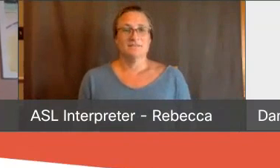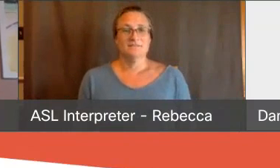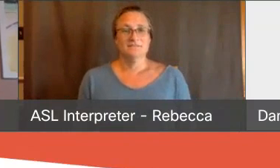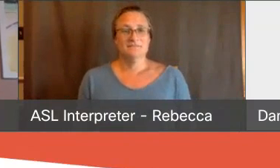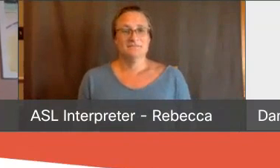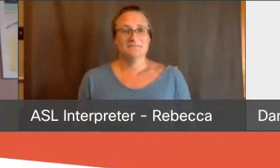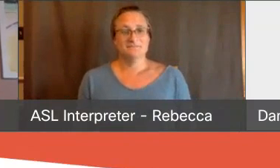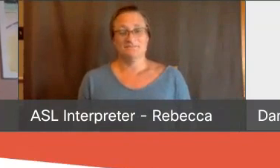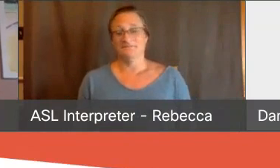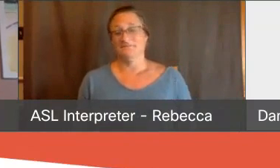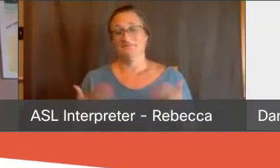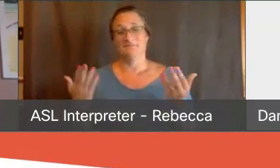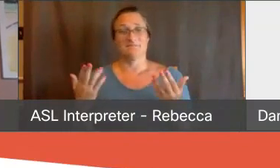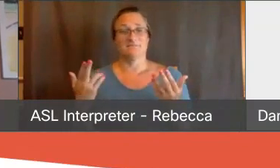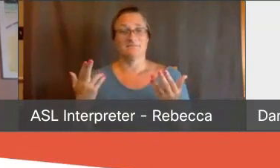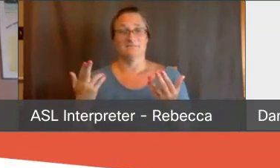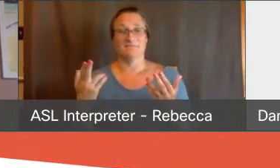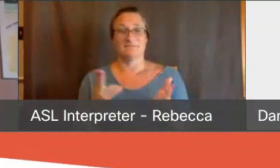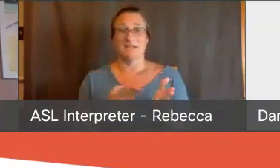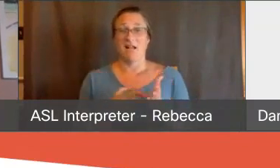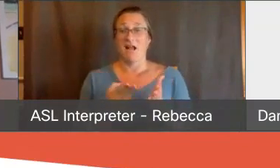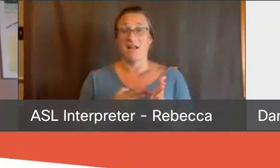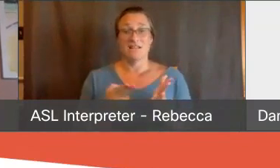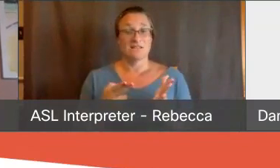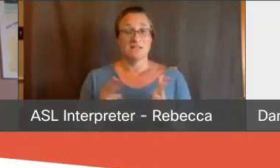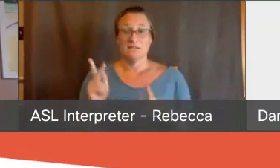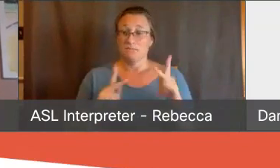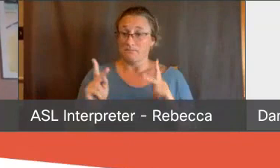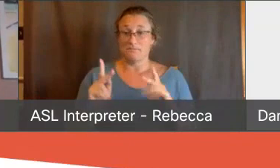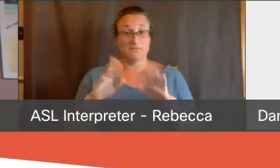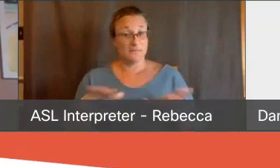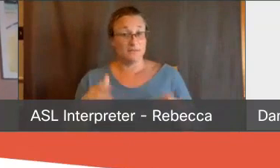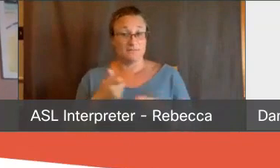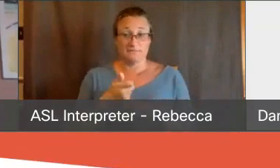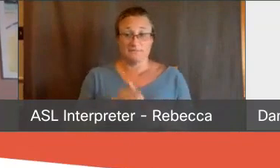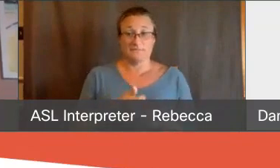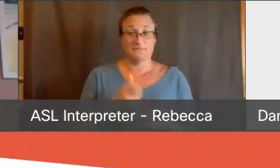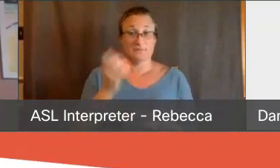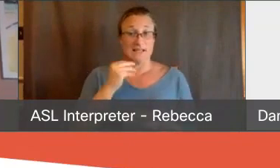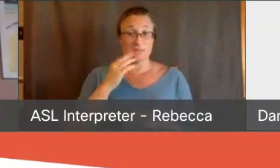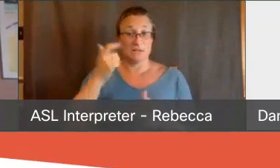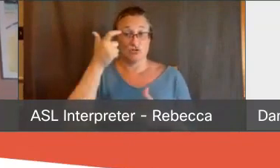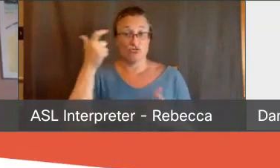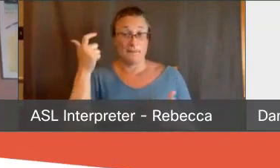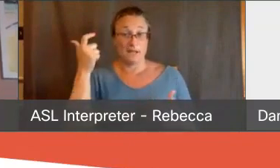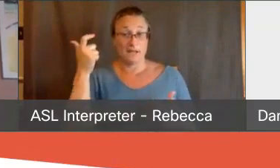And the reality is that people who experience trauma, or children, because I do a lot of work with kids and